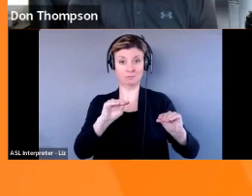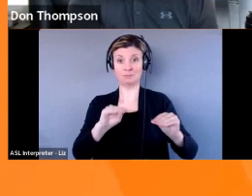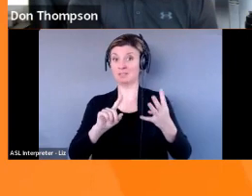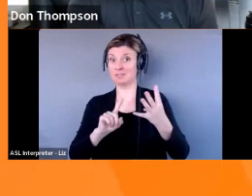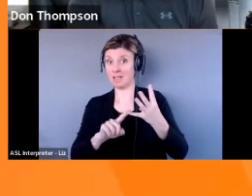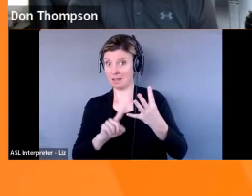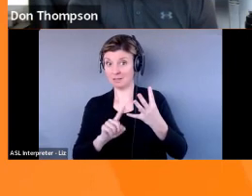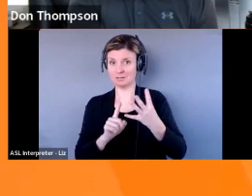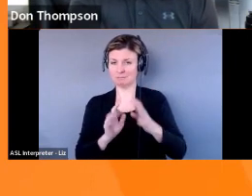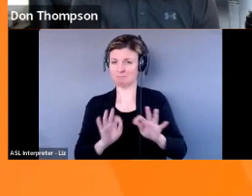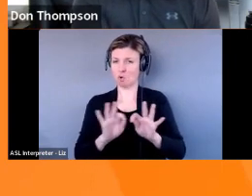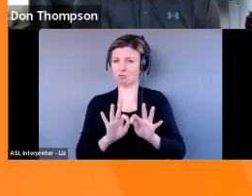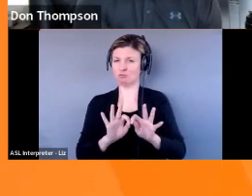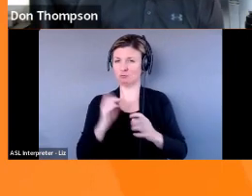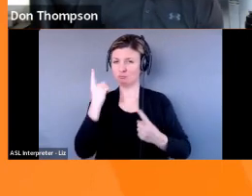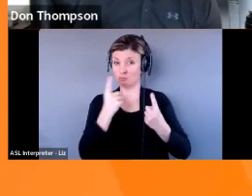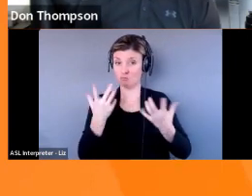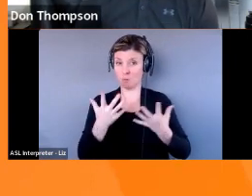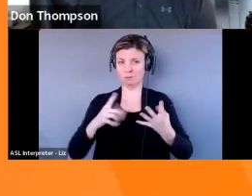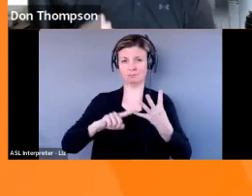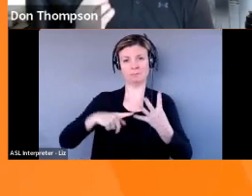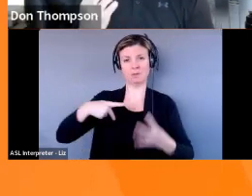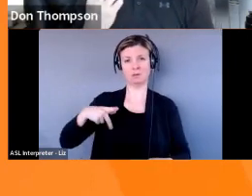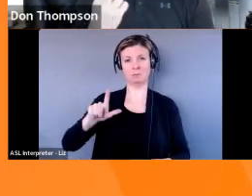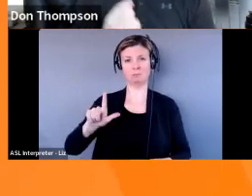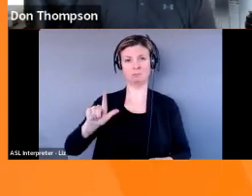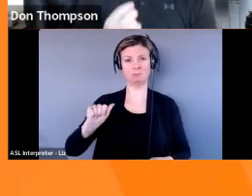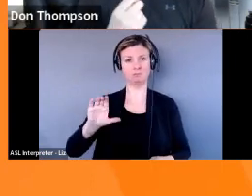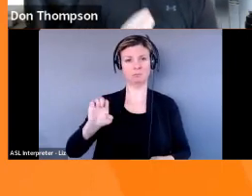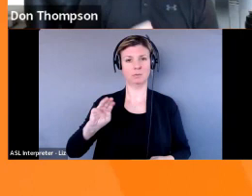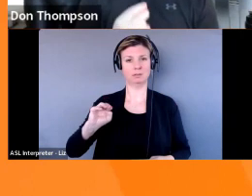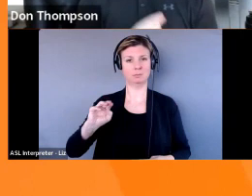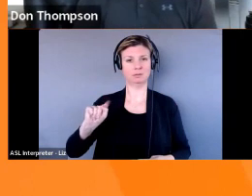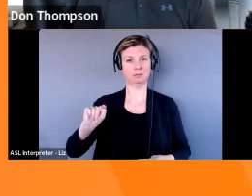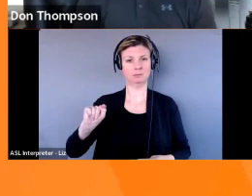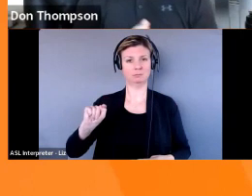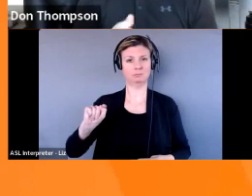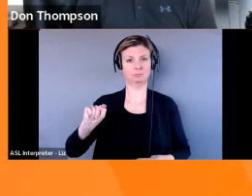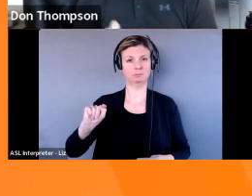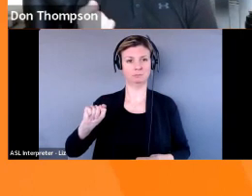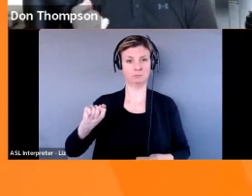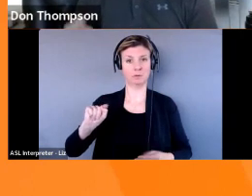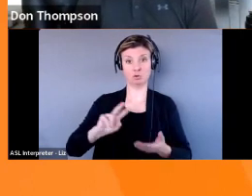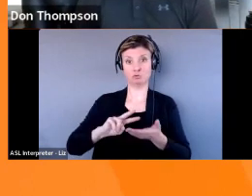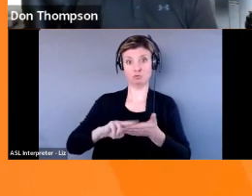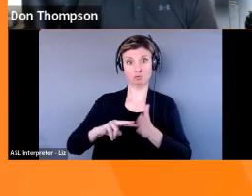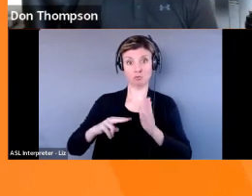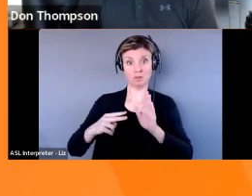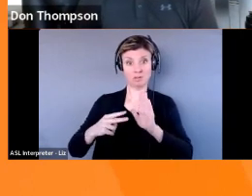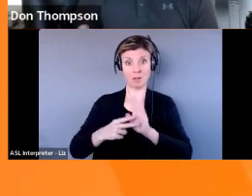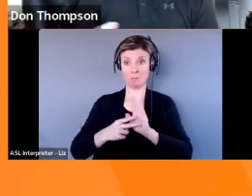placement. Okay. So placement is where is the product placed in the storefront on